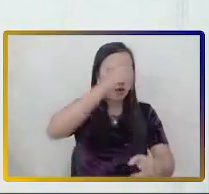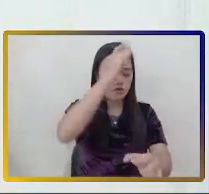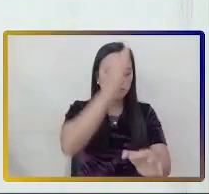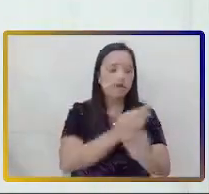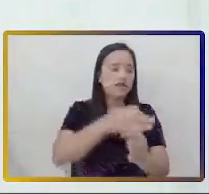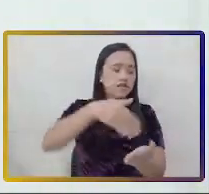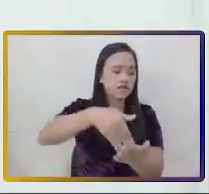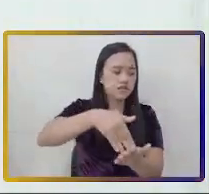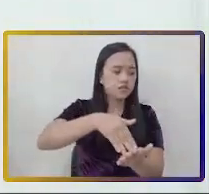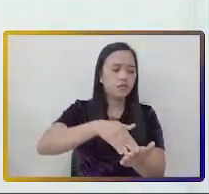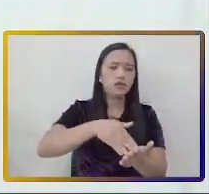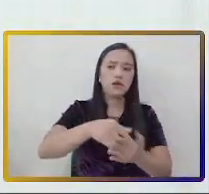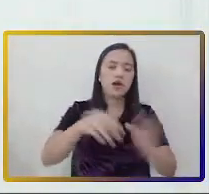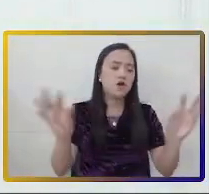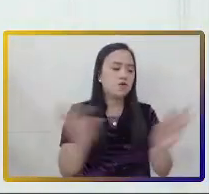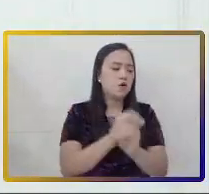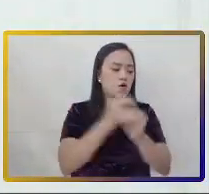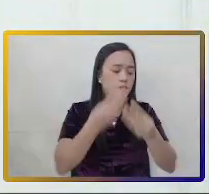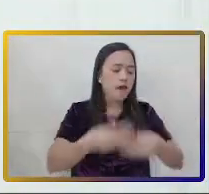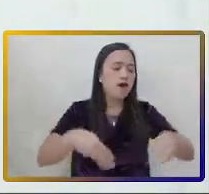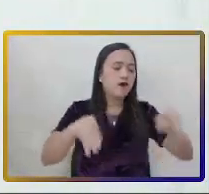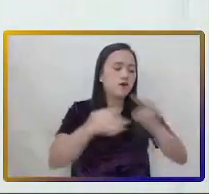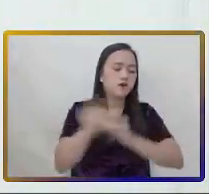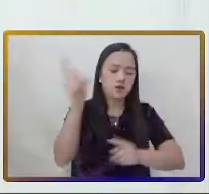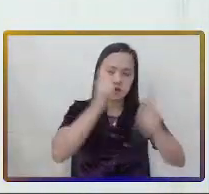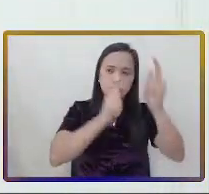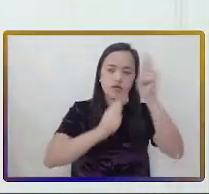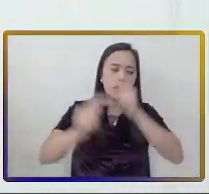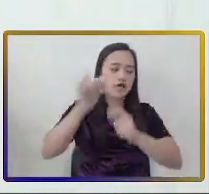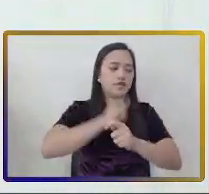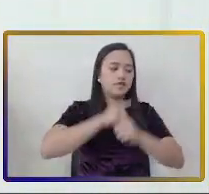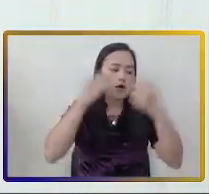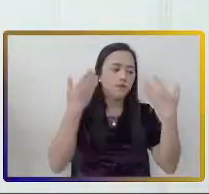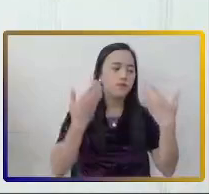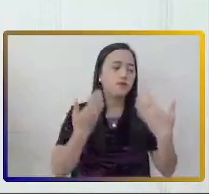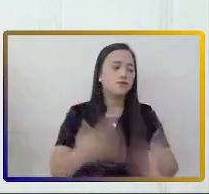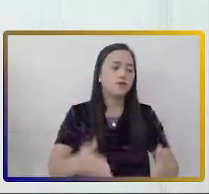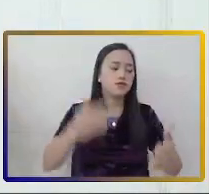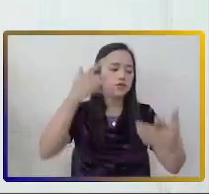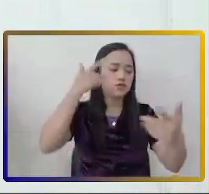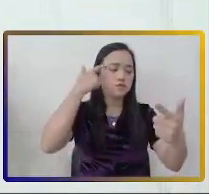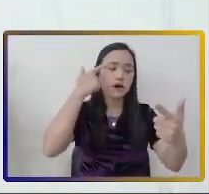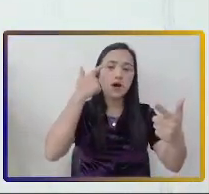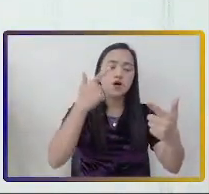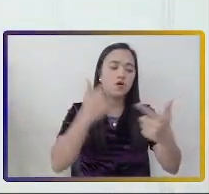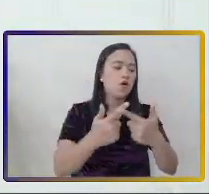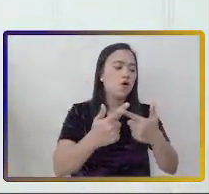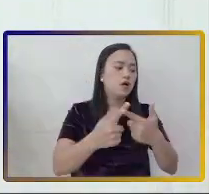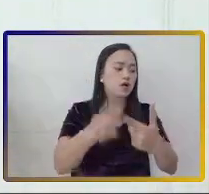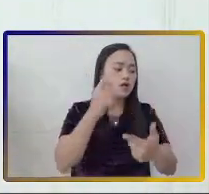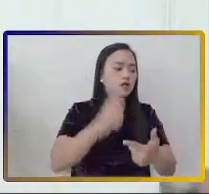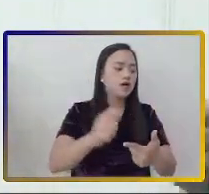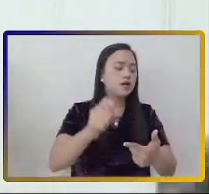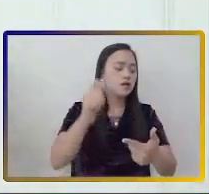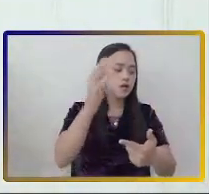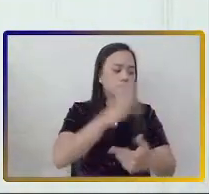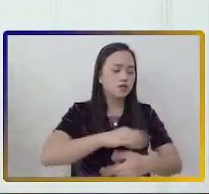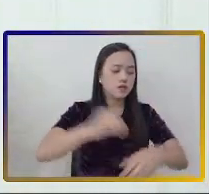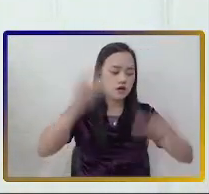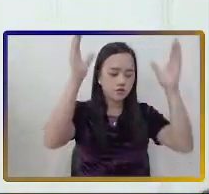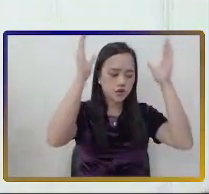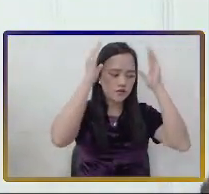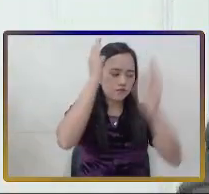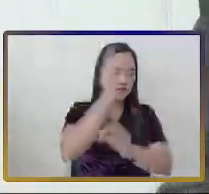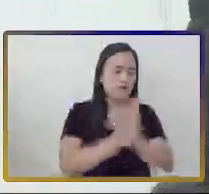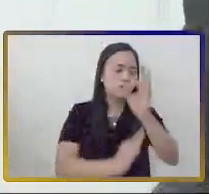my faith is weak, no matter the trials, I will finish the course and then